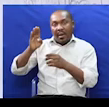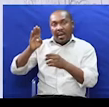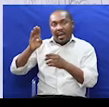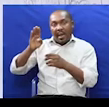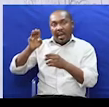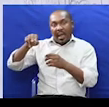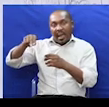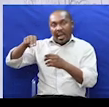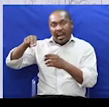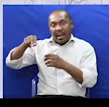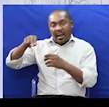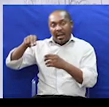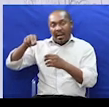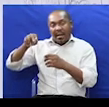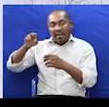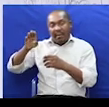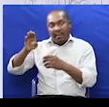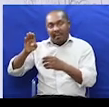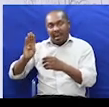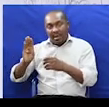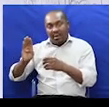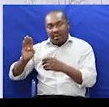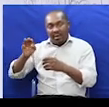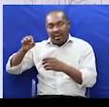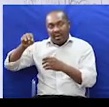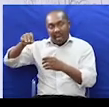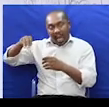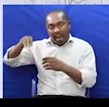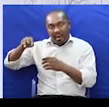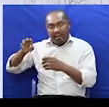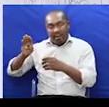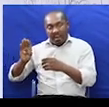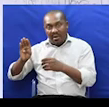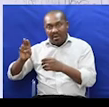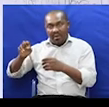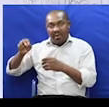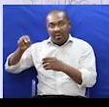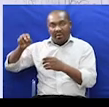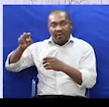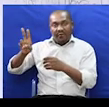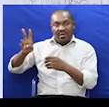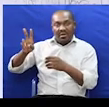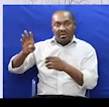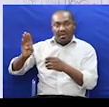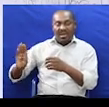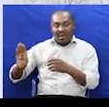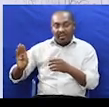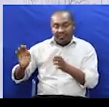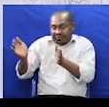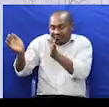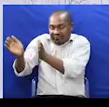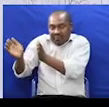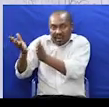of B, number of moles of A. I want A to remain in one side, and I want B to be in the same side. So what